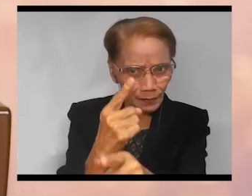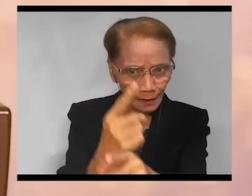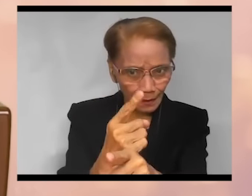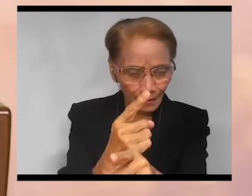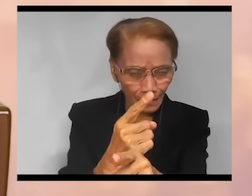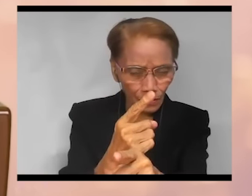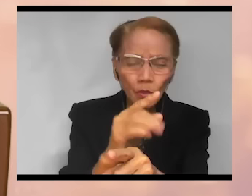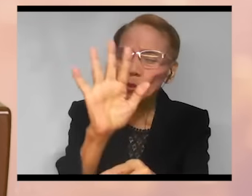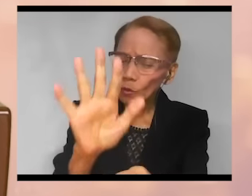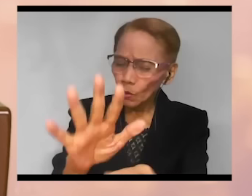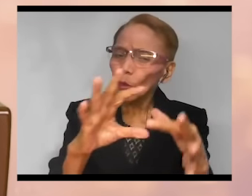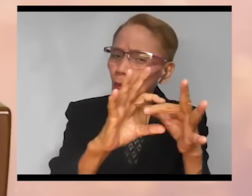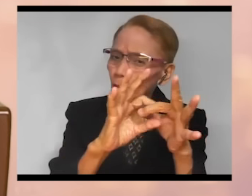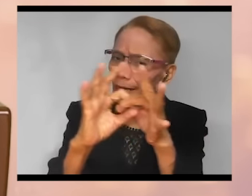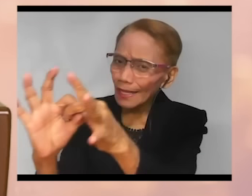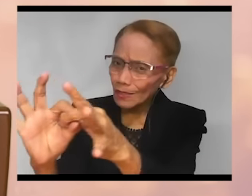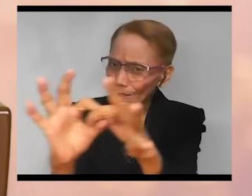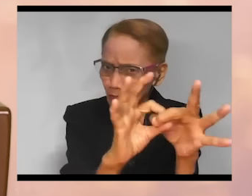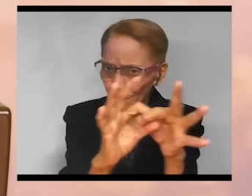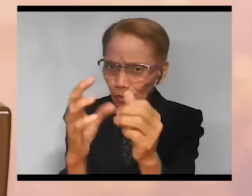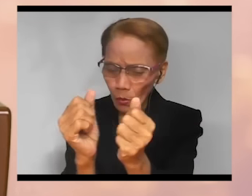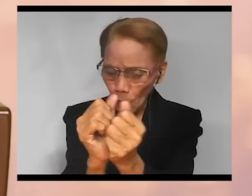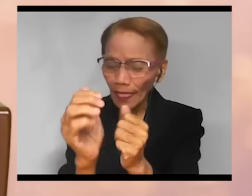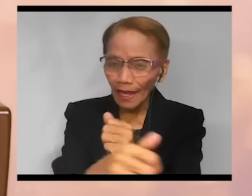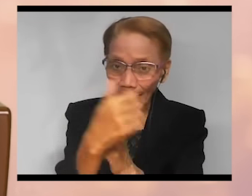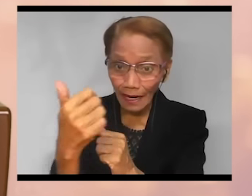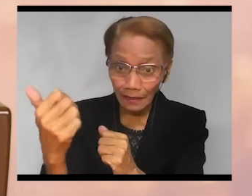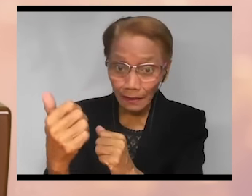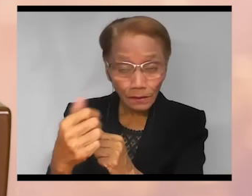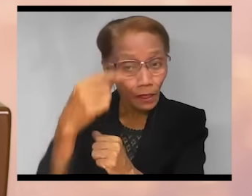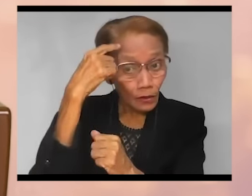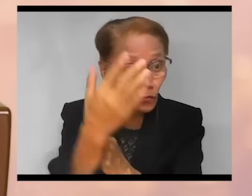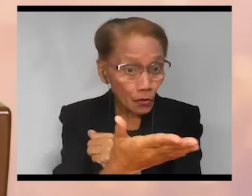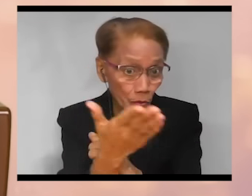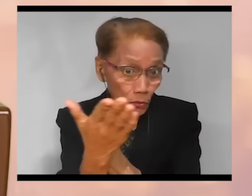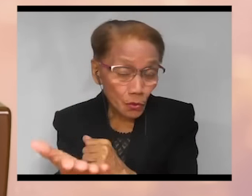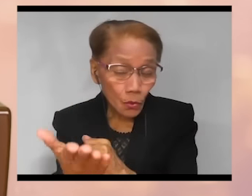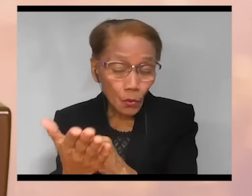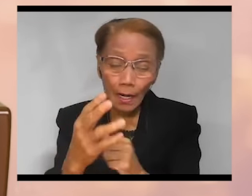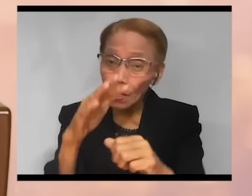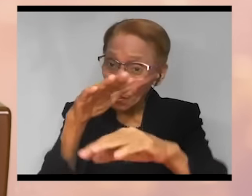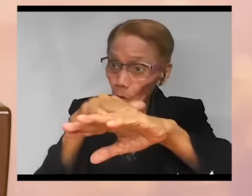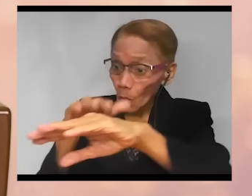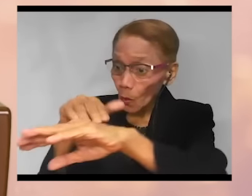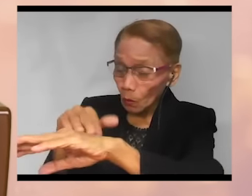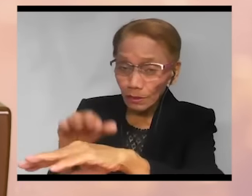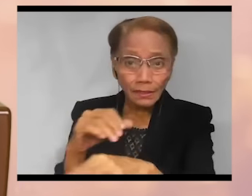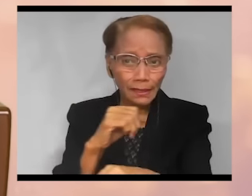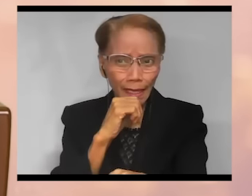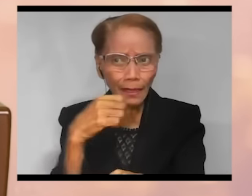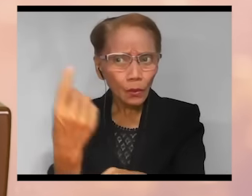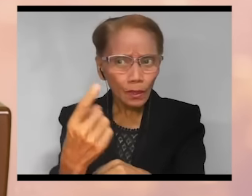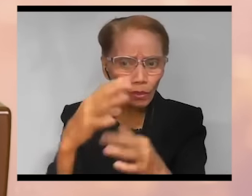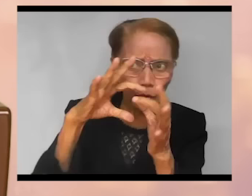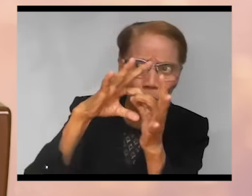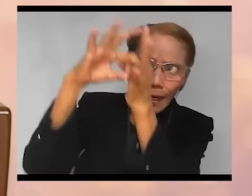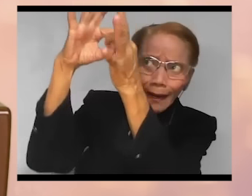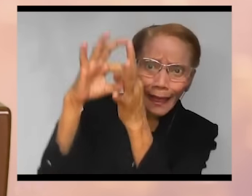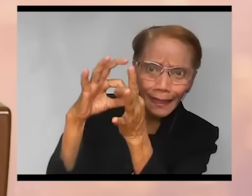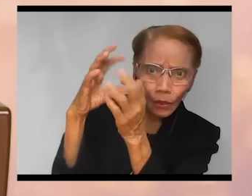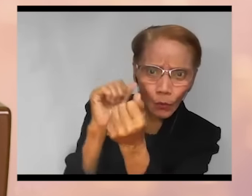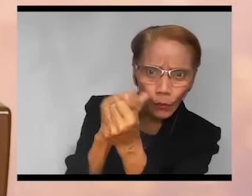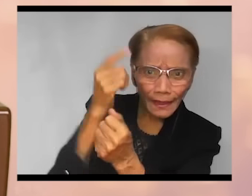concretely through your relationships with others. For you are called not only to relate with